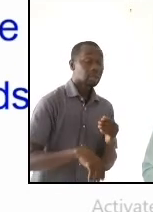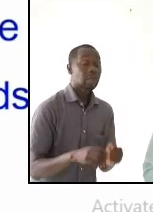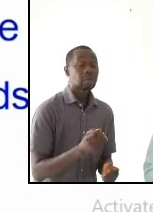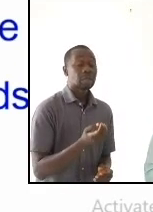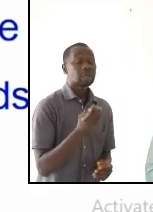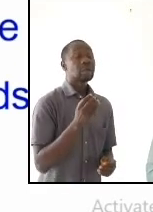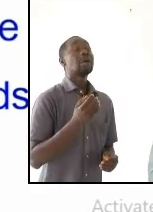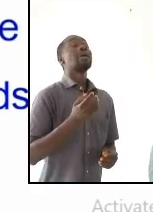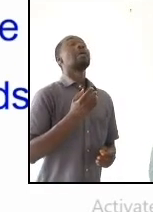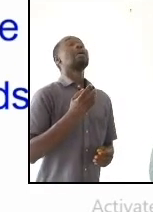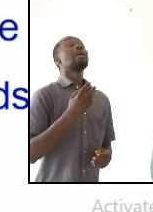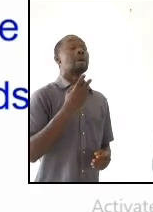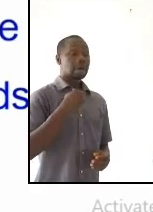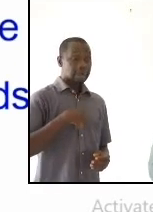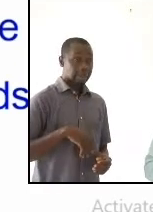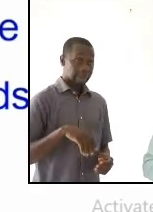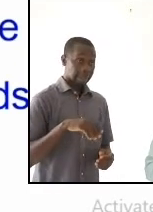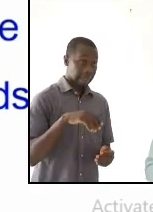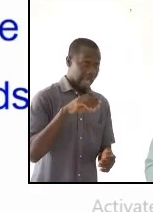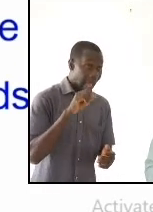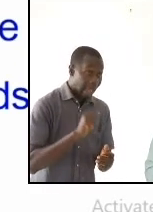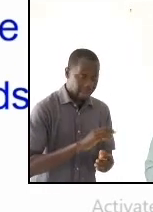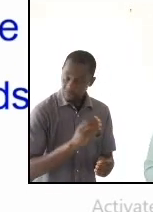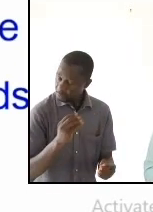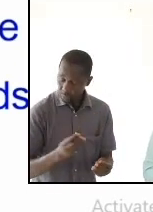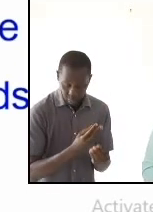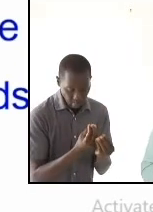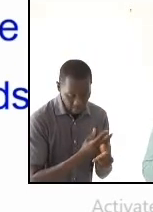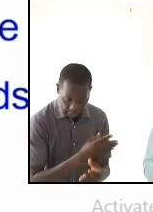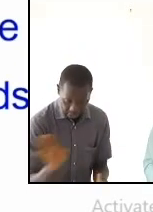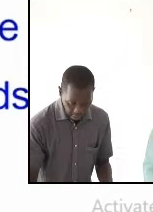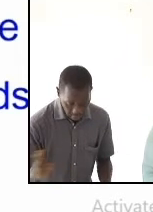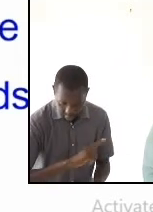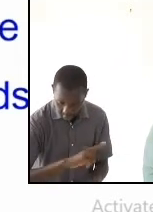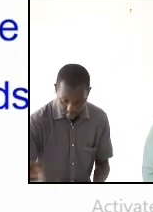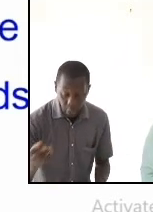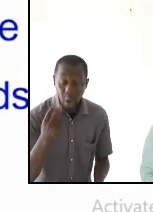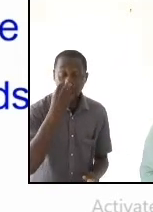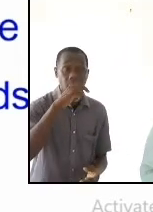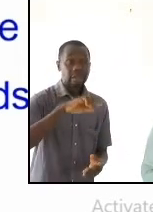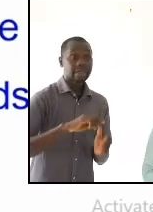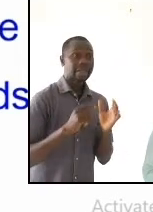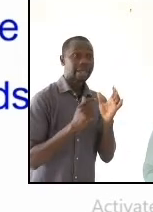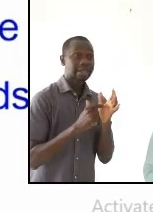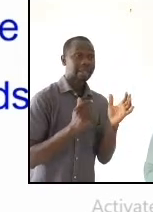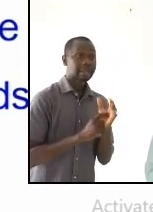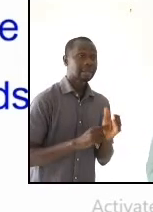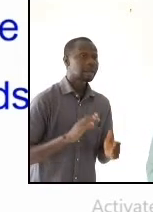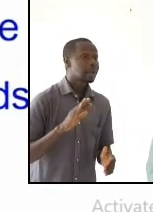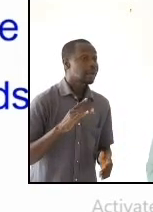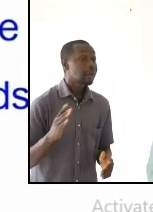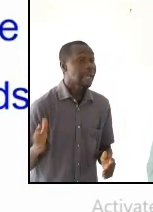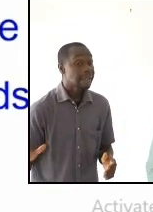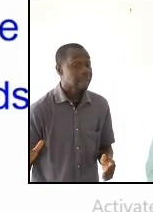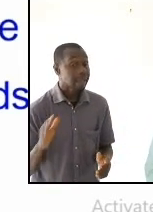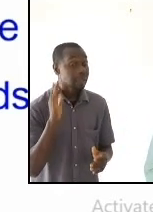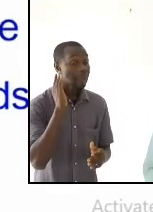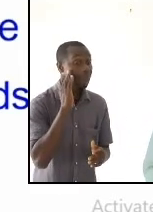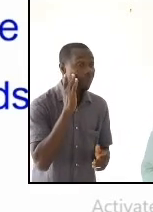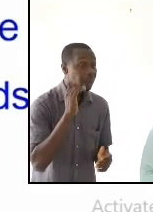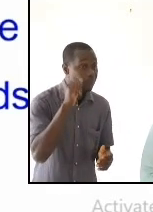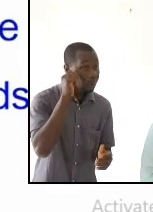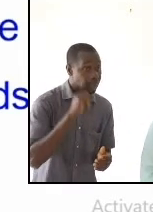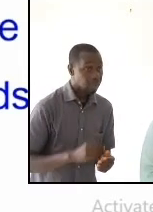oxygen. Anaerobic, without oxygen. Example, when we use yeast in